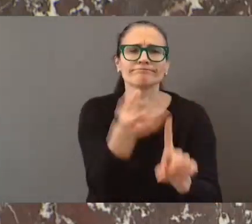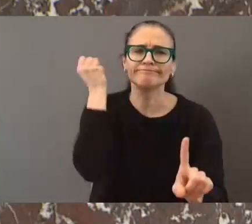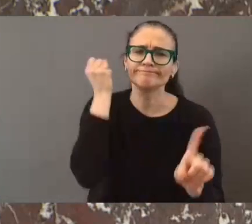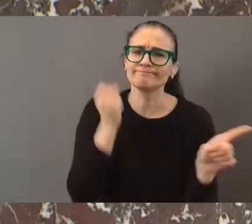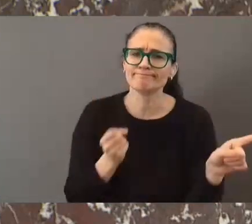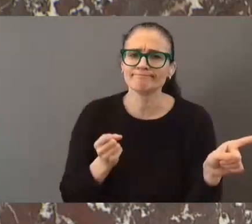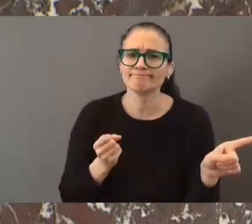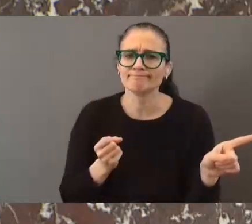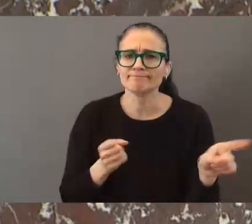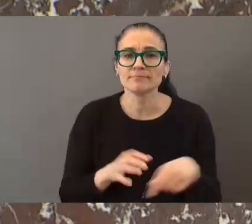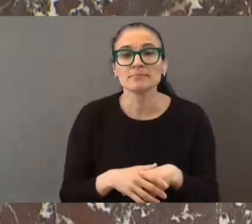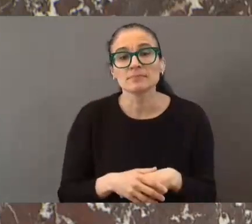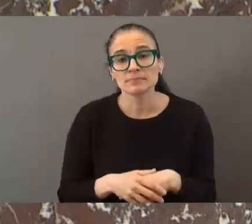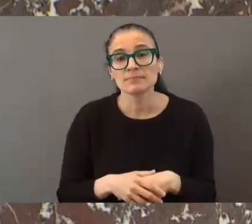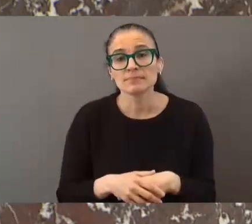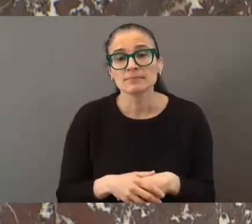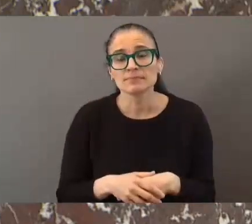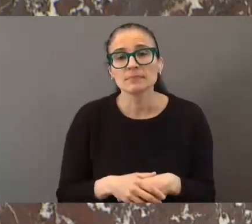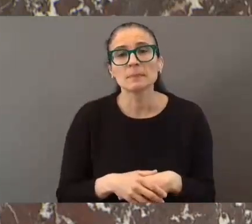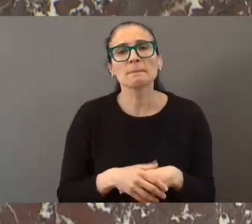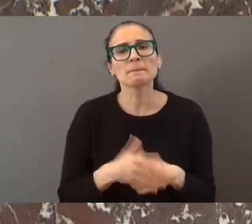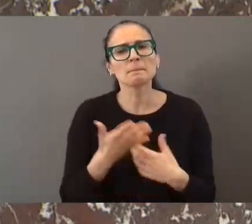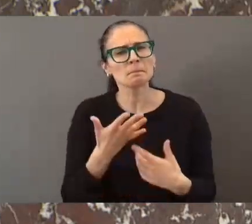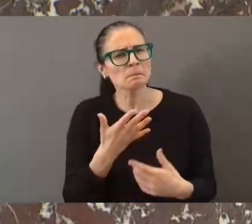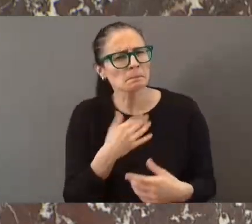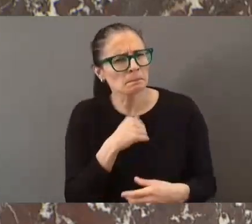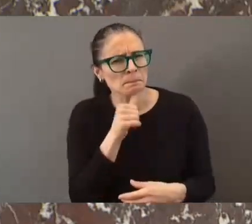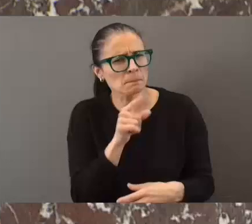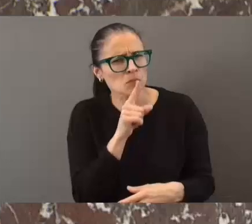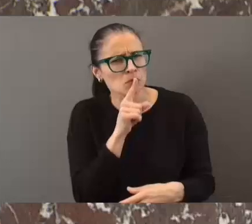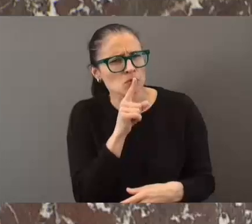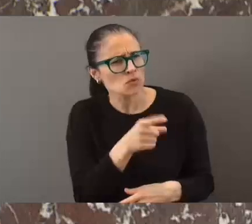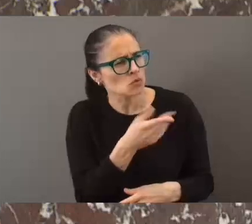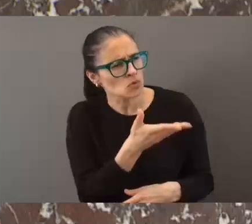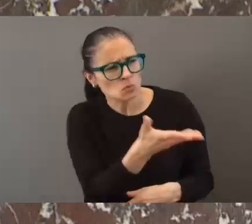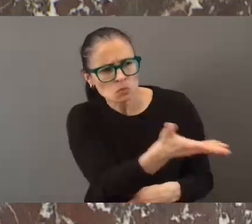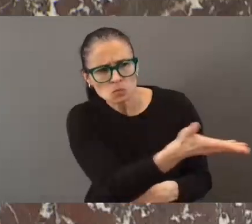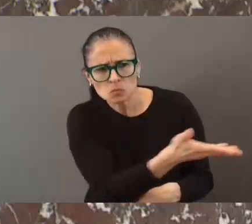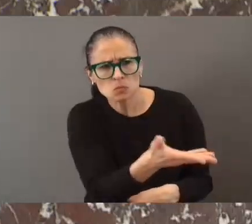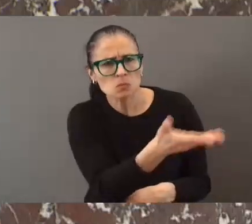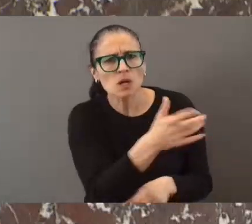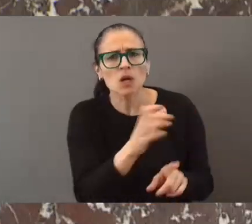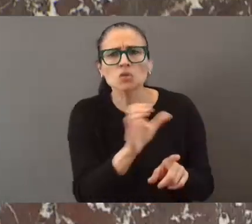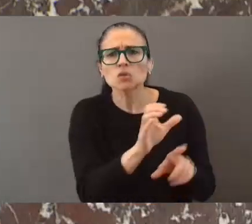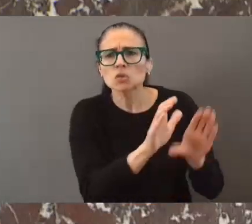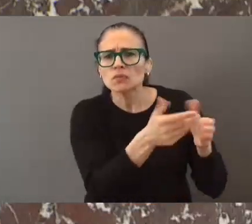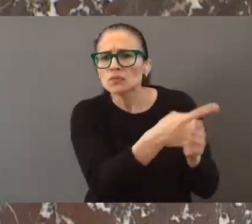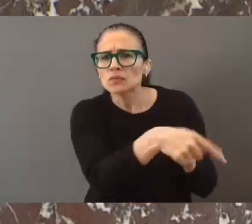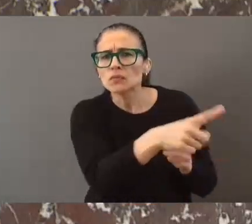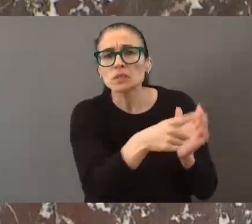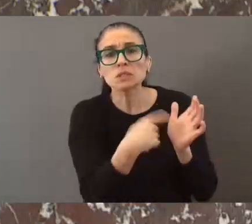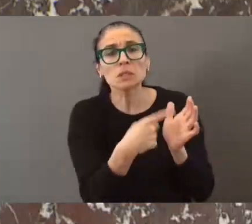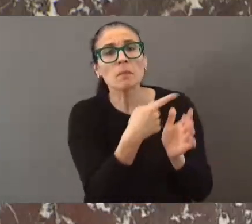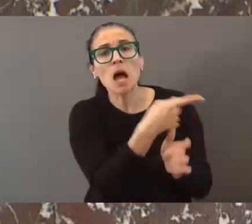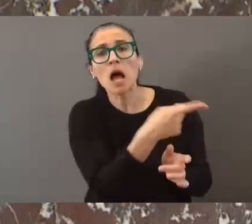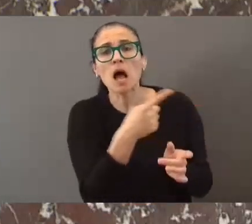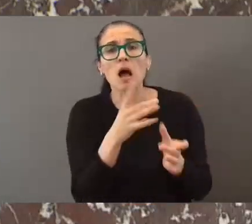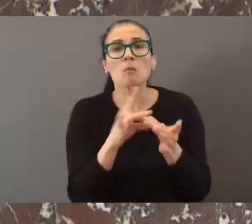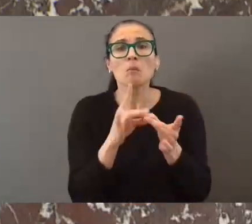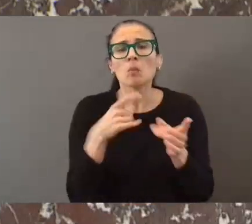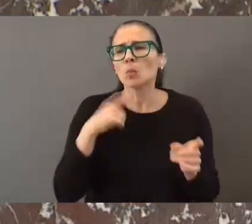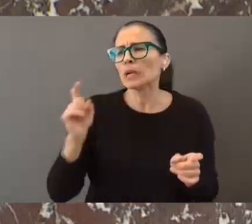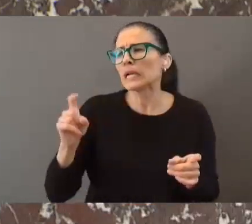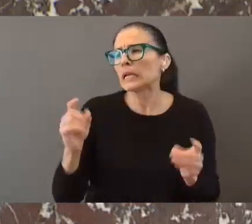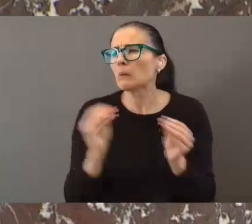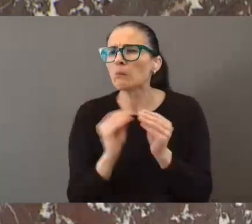opposition is. I'm not sure where the BC Conservatives are. Sometimes I hear from them that we need more housing for vulnerable people. Then a next question period, we hear